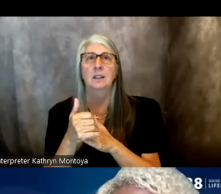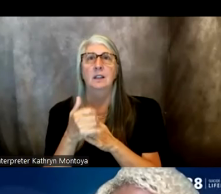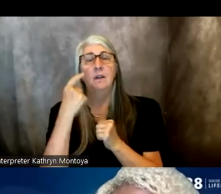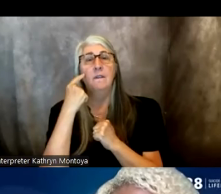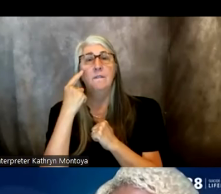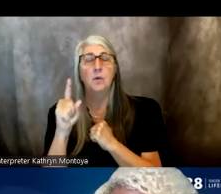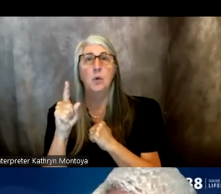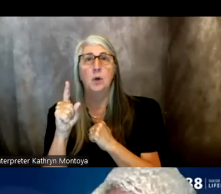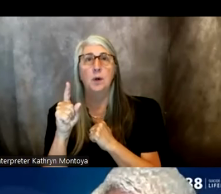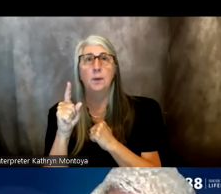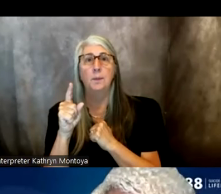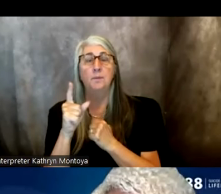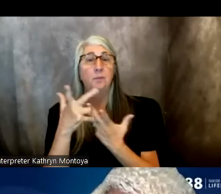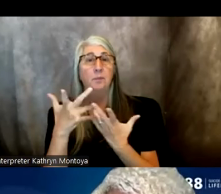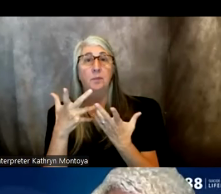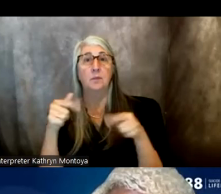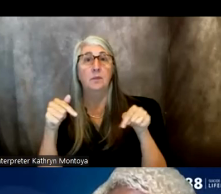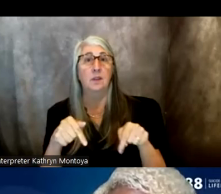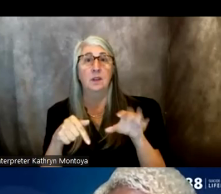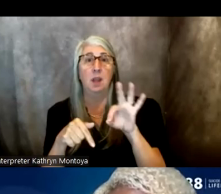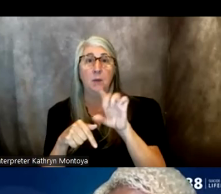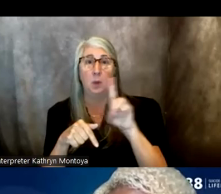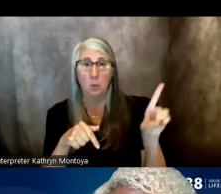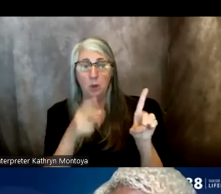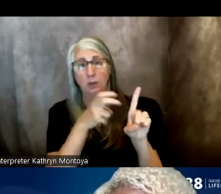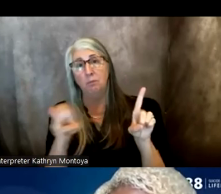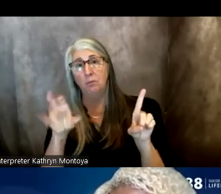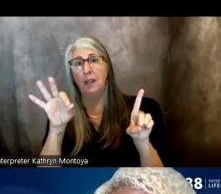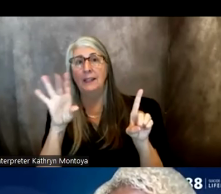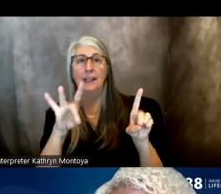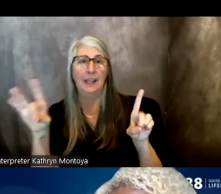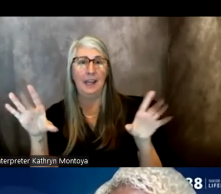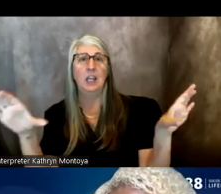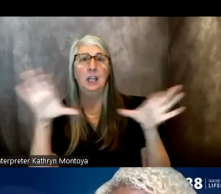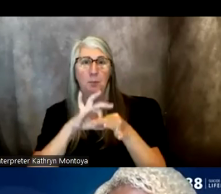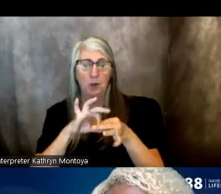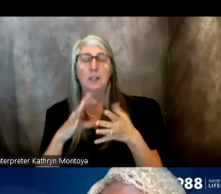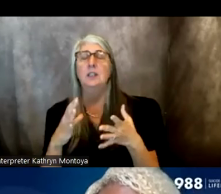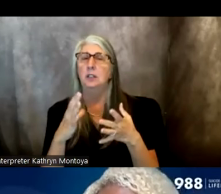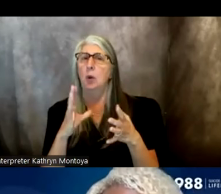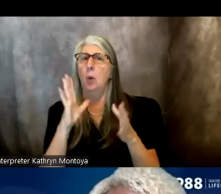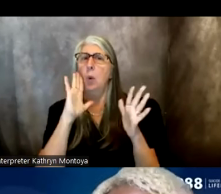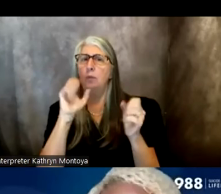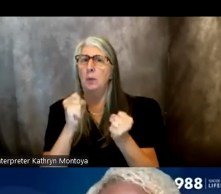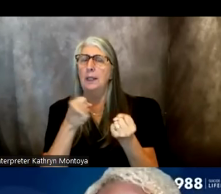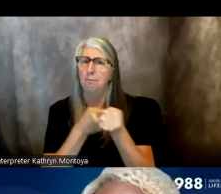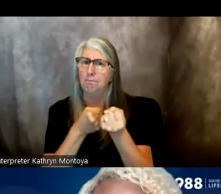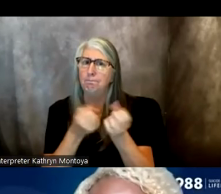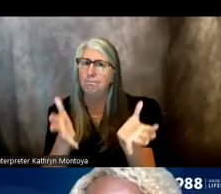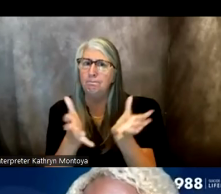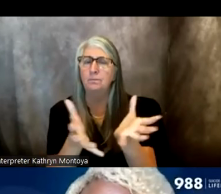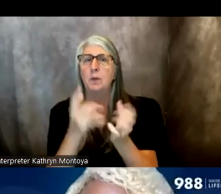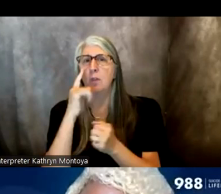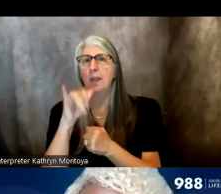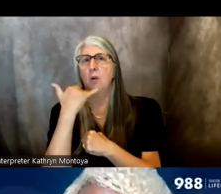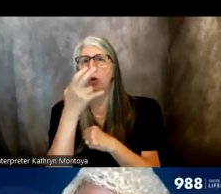for promotion of 911 to 988 collaboration and call transfers. The one other